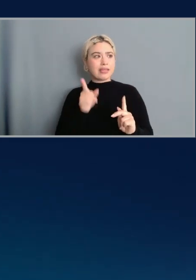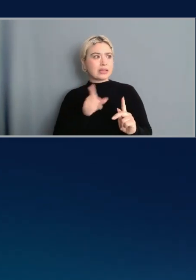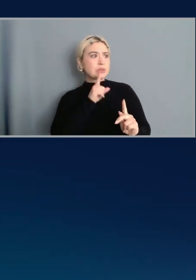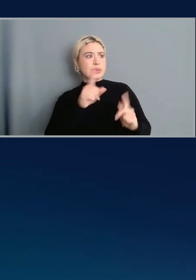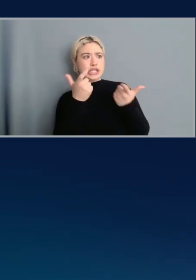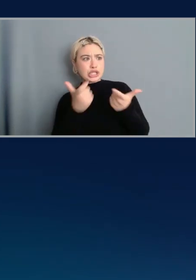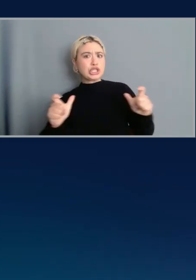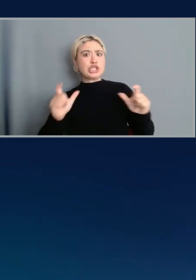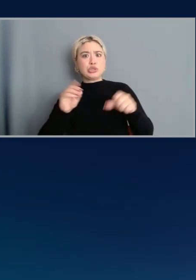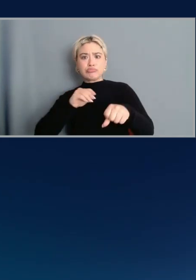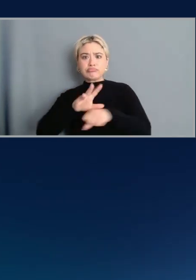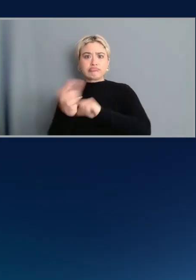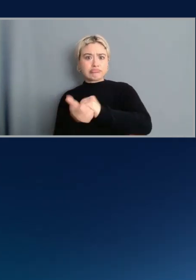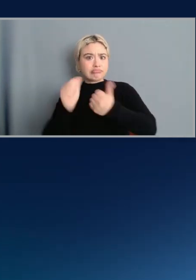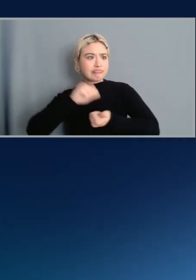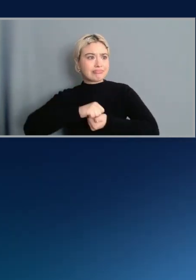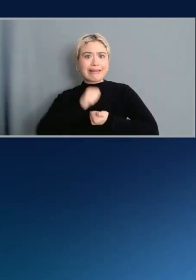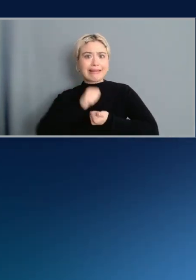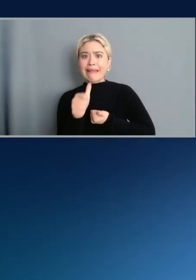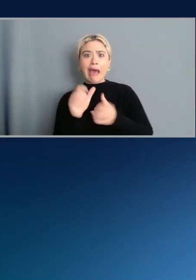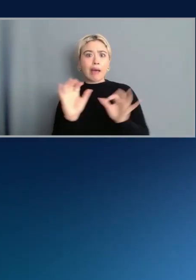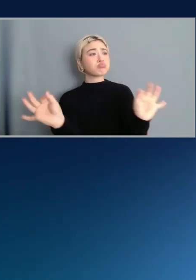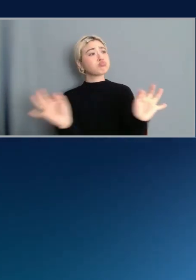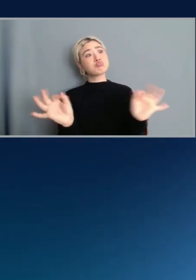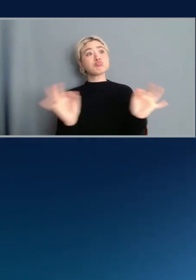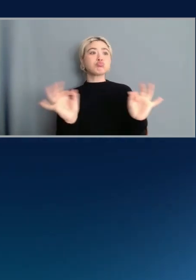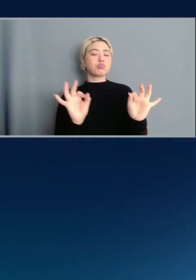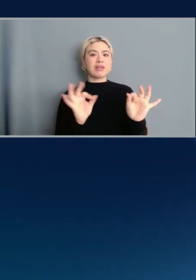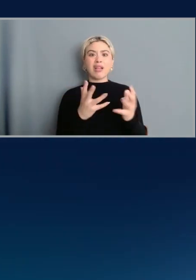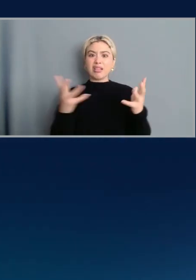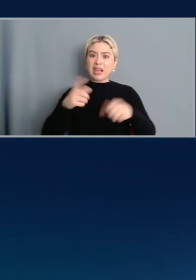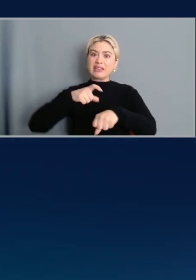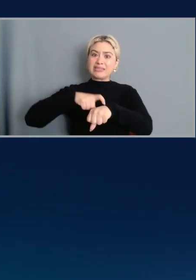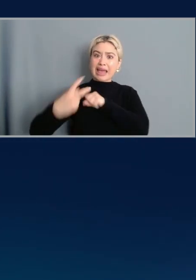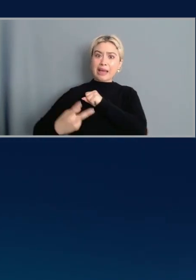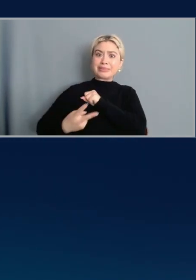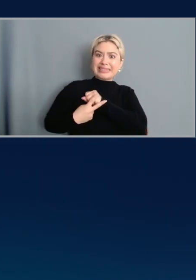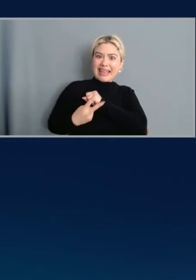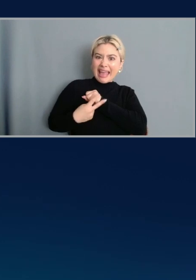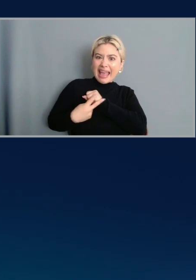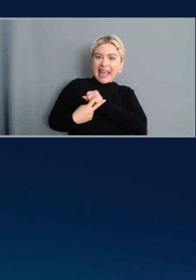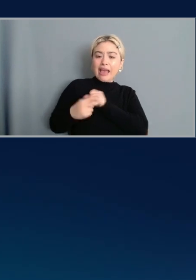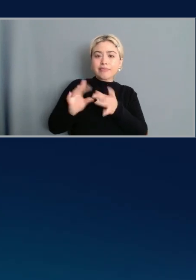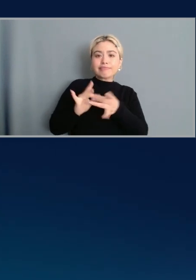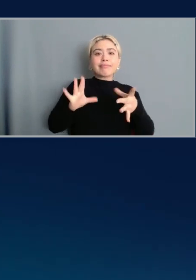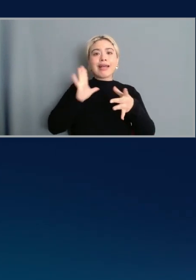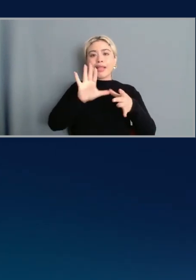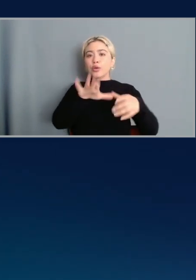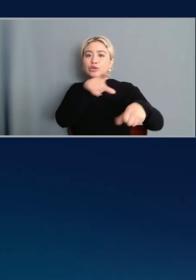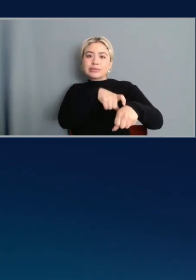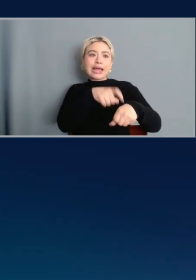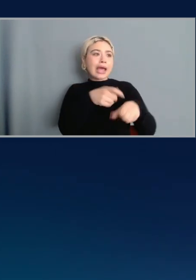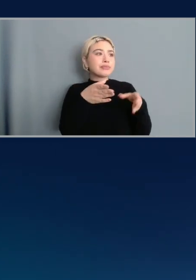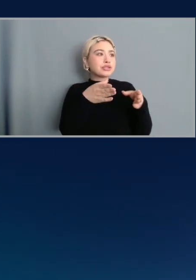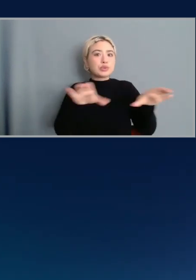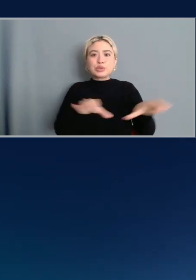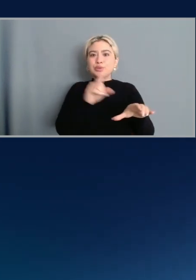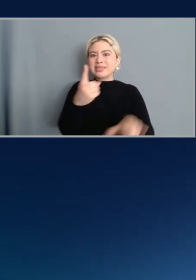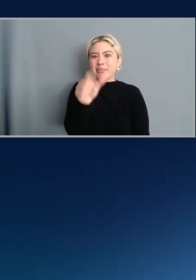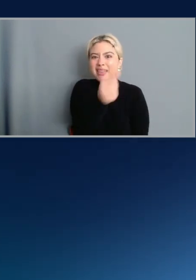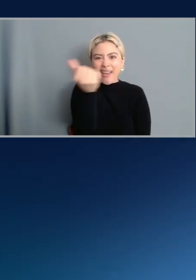is no small feat of how much time you just said could possibly be saved that would free up your time to go work on anything else. Absolutely.